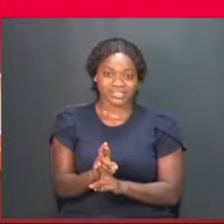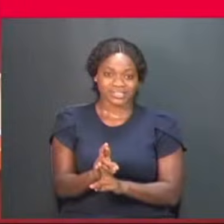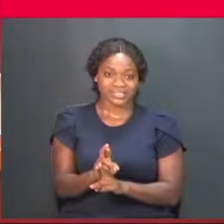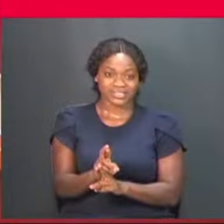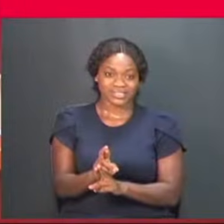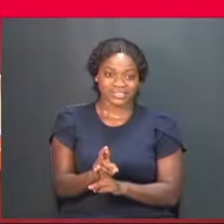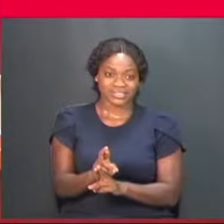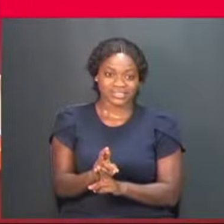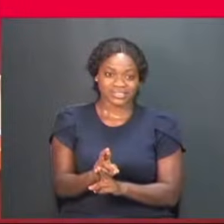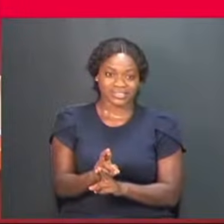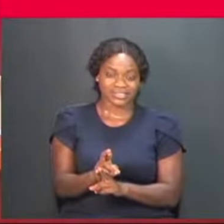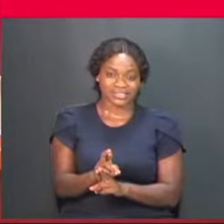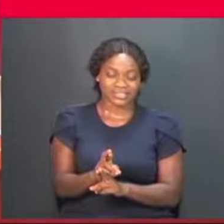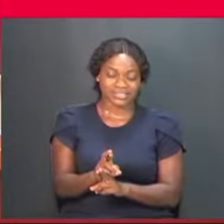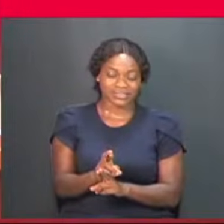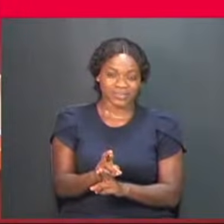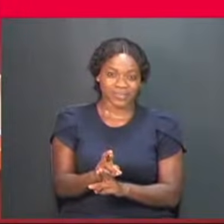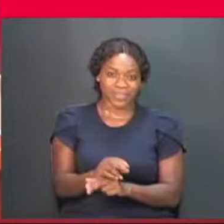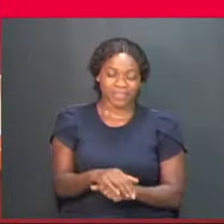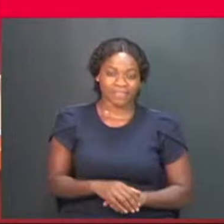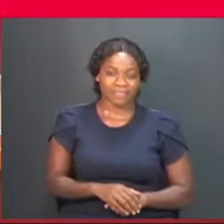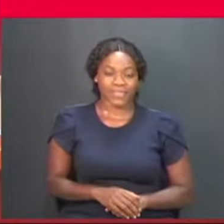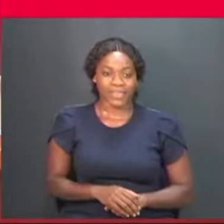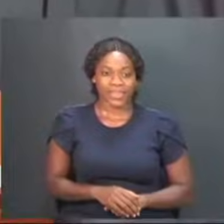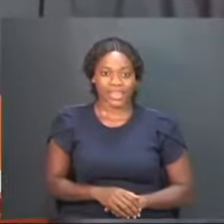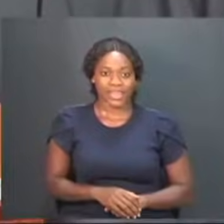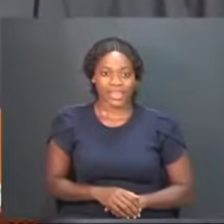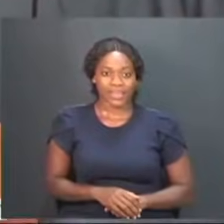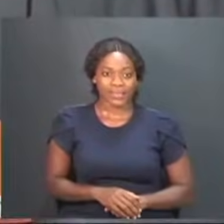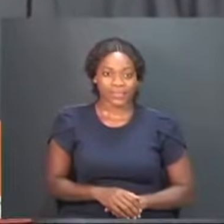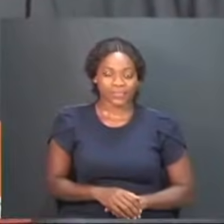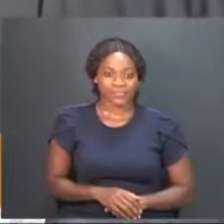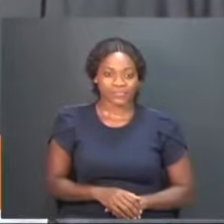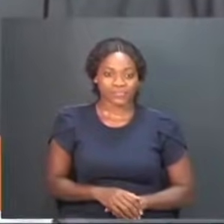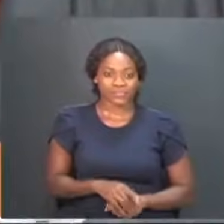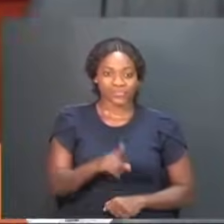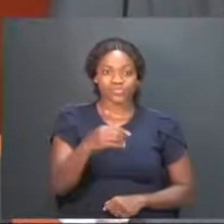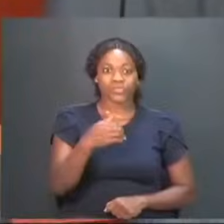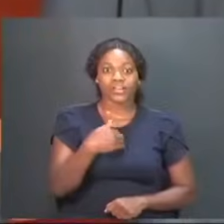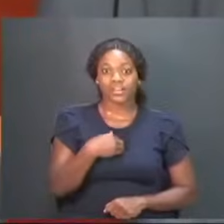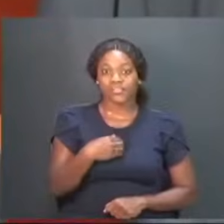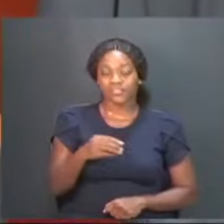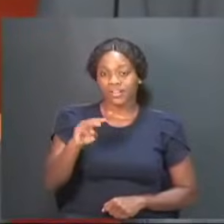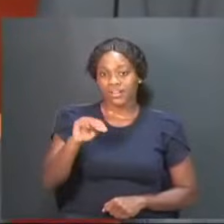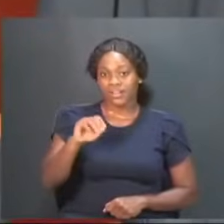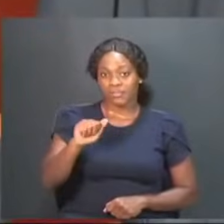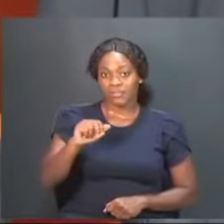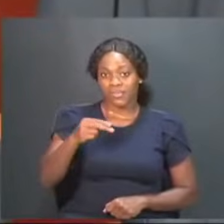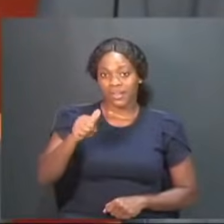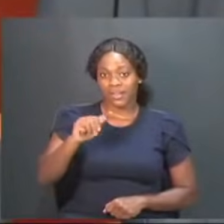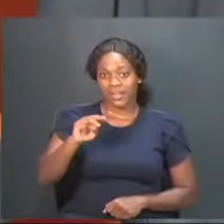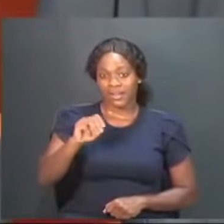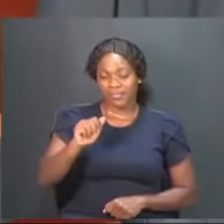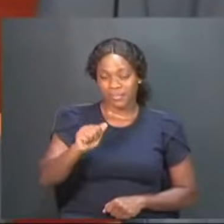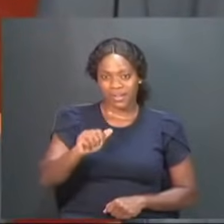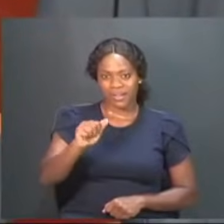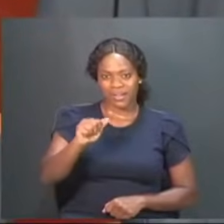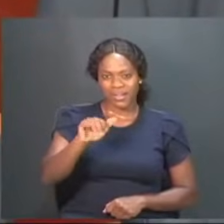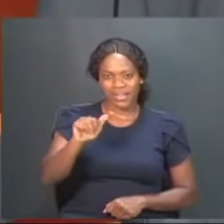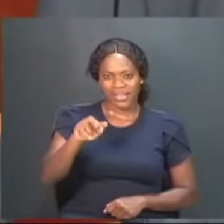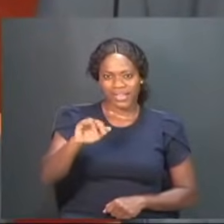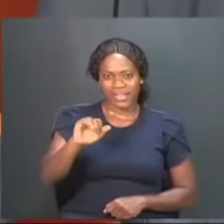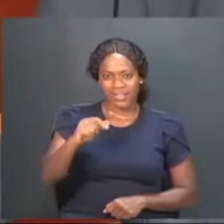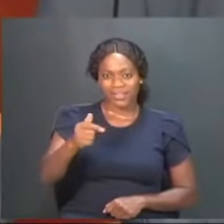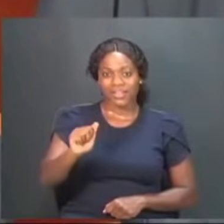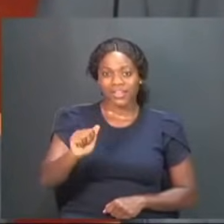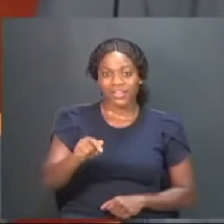Mr. Speaker, yes. You have Mama Yariga as the majority leader, and you know his tactics. I saw him on his feet